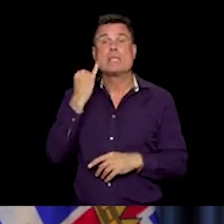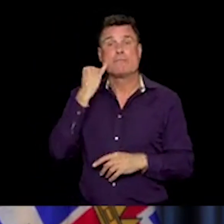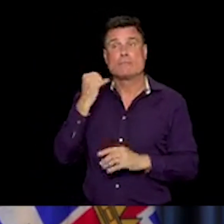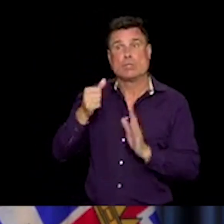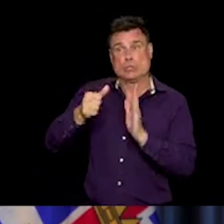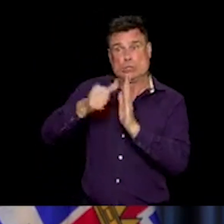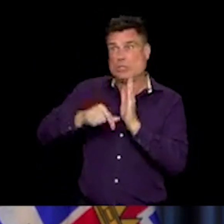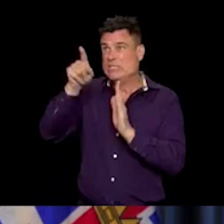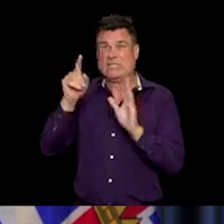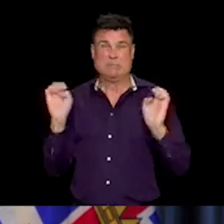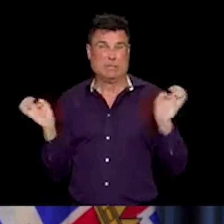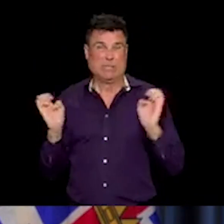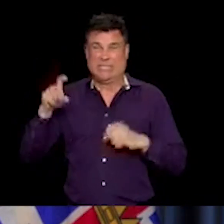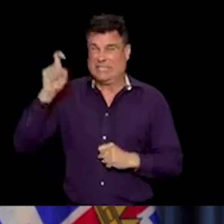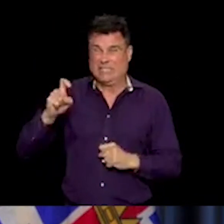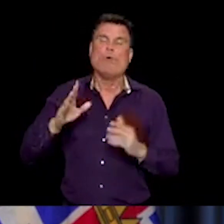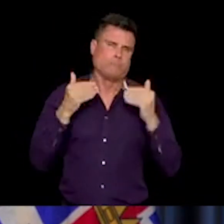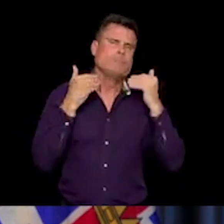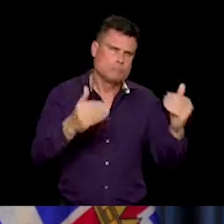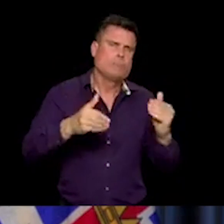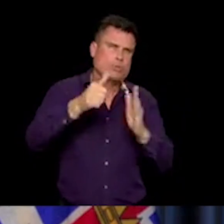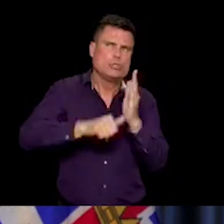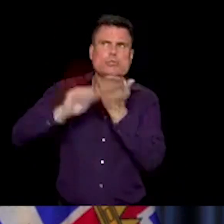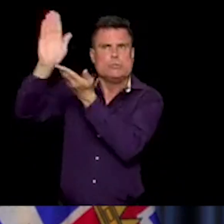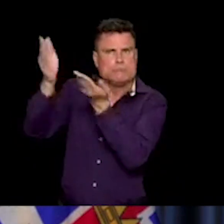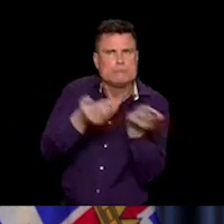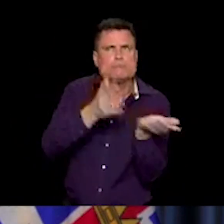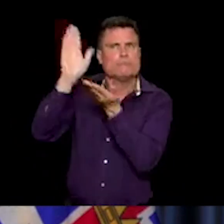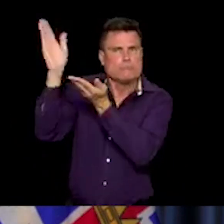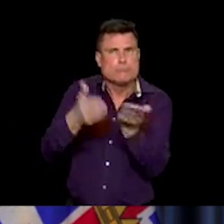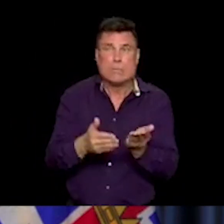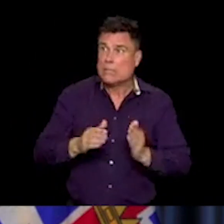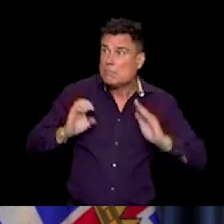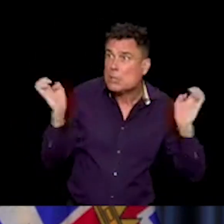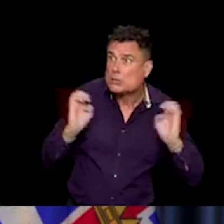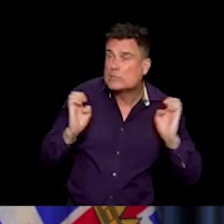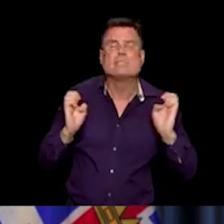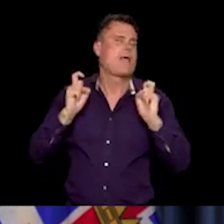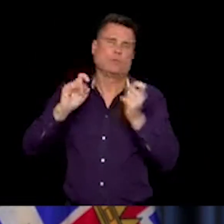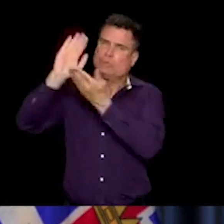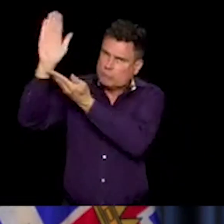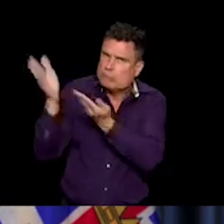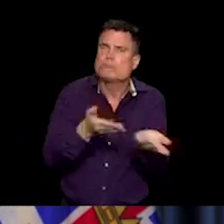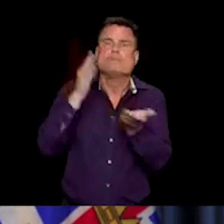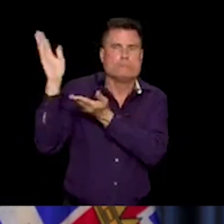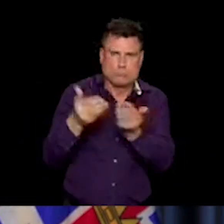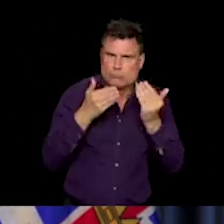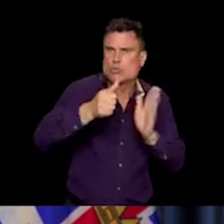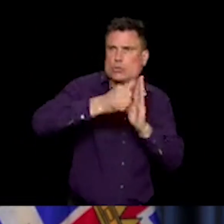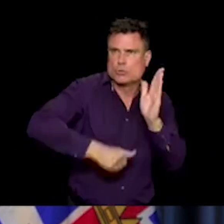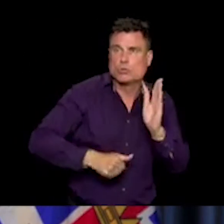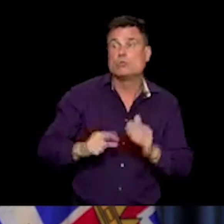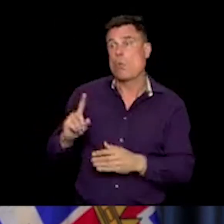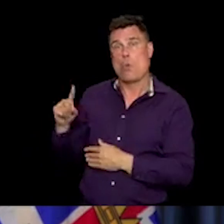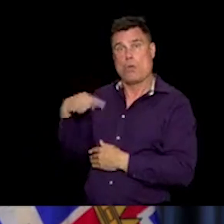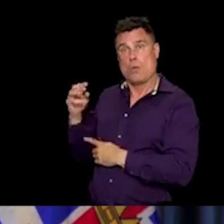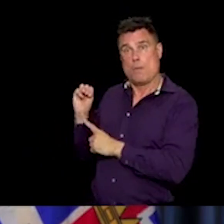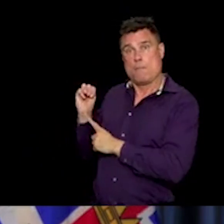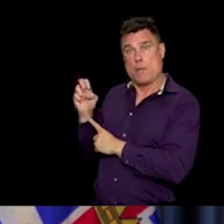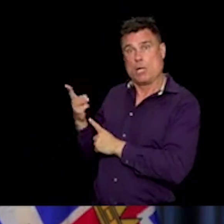surgeries. As you'll be aware, on March 16th, we delayed all non-urgent